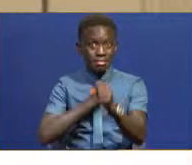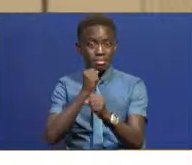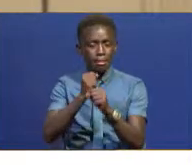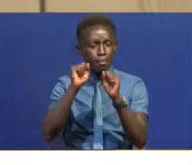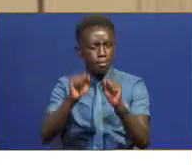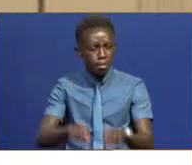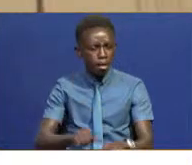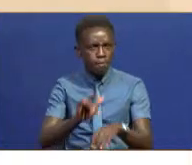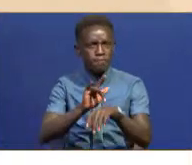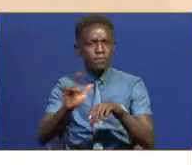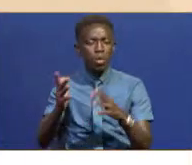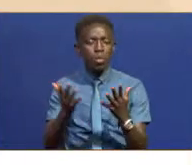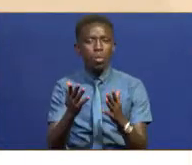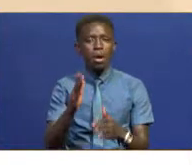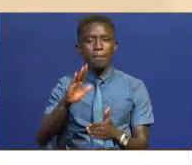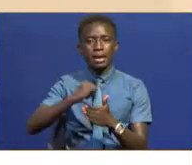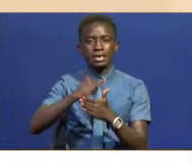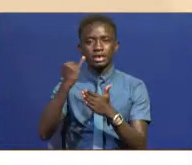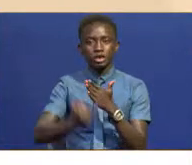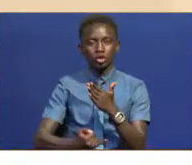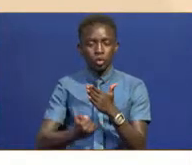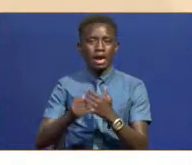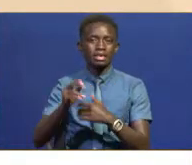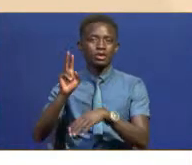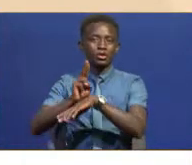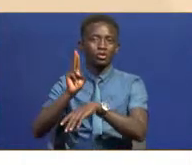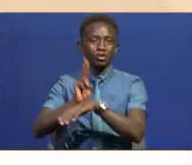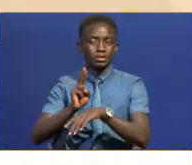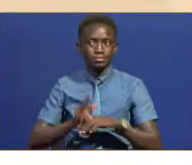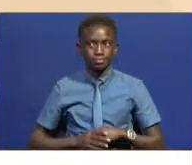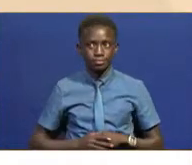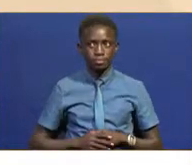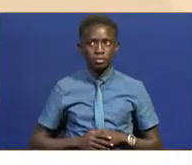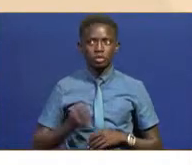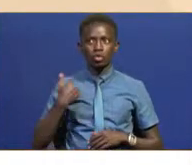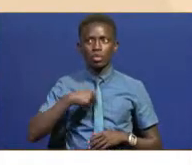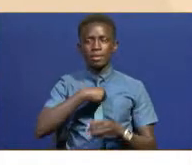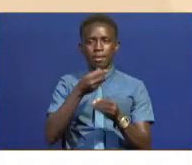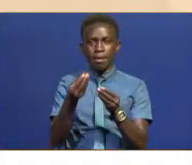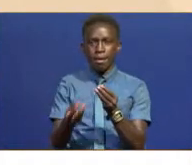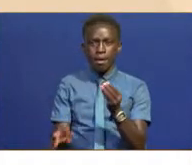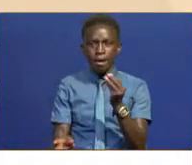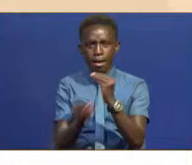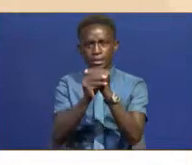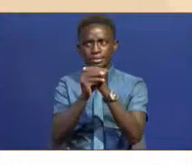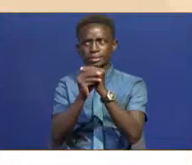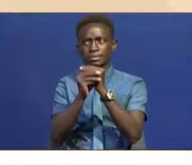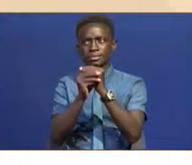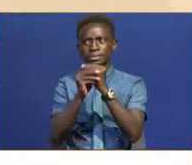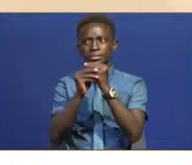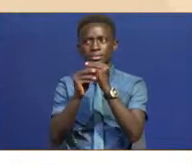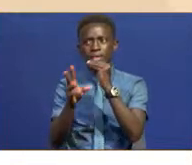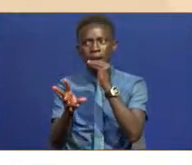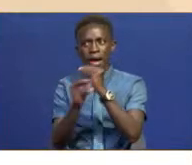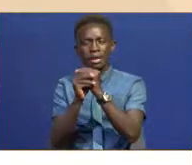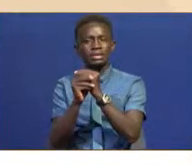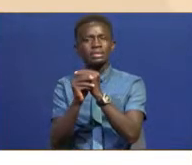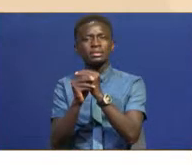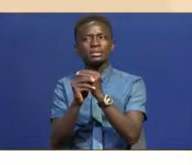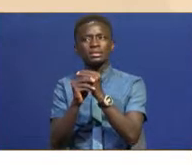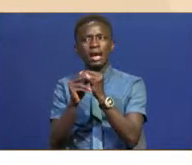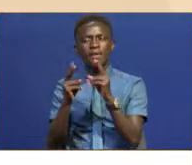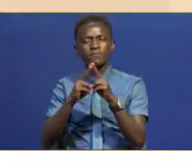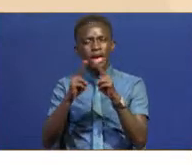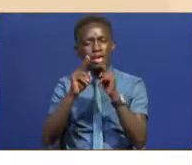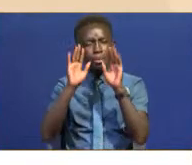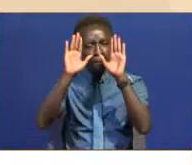affect insurance uptake. You're increasing a portion of a very essential commodity